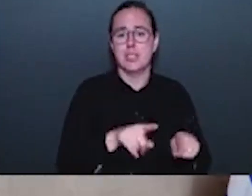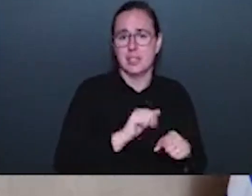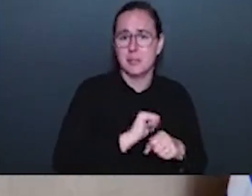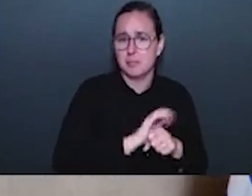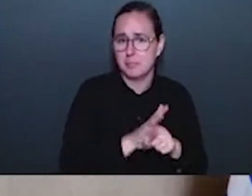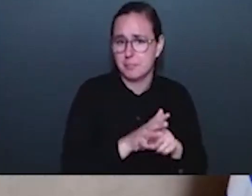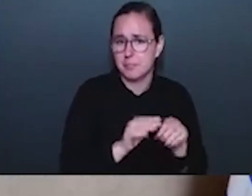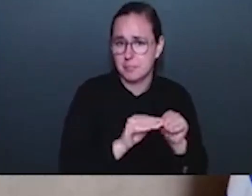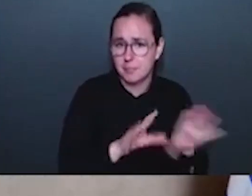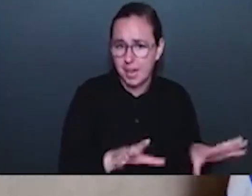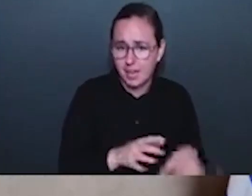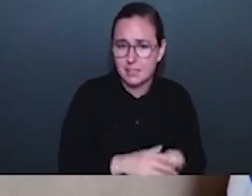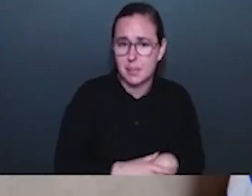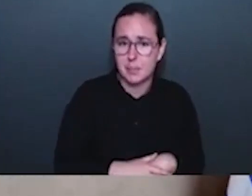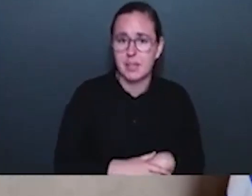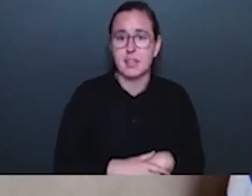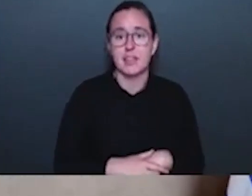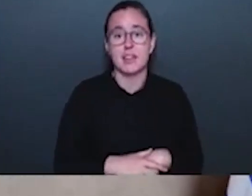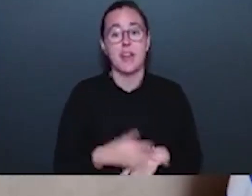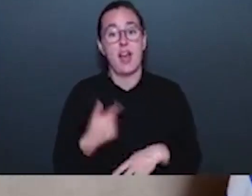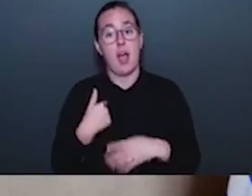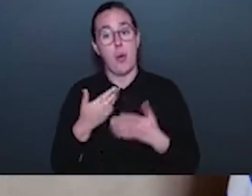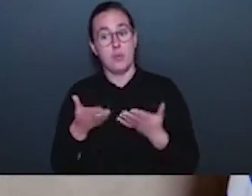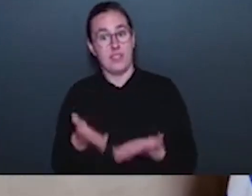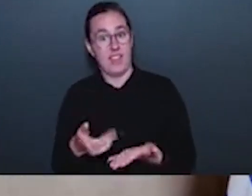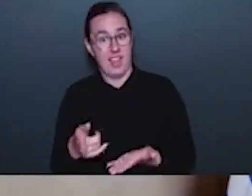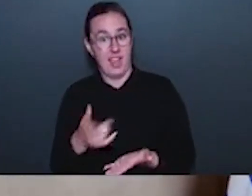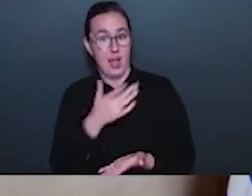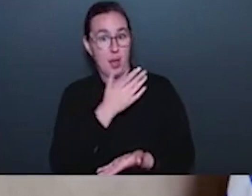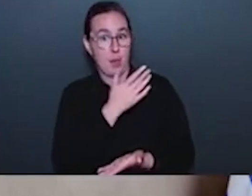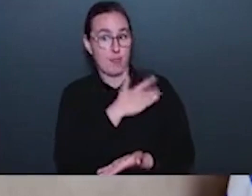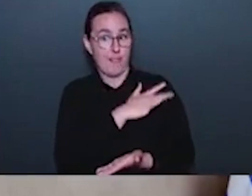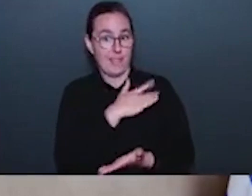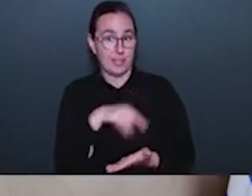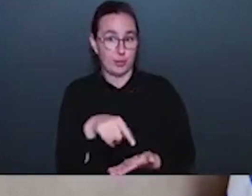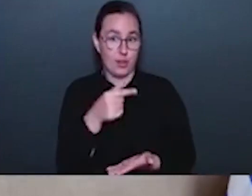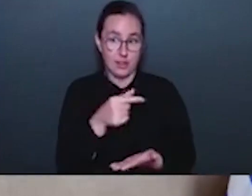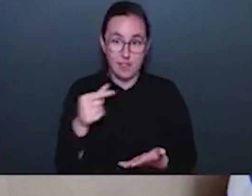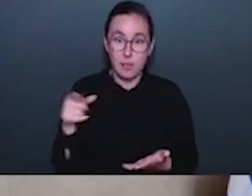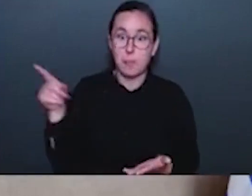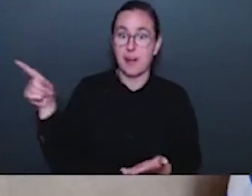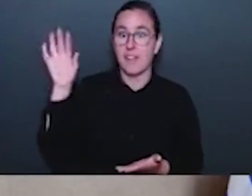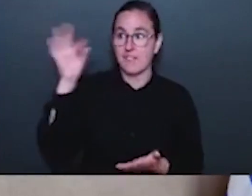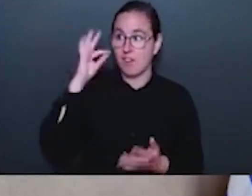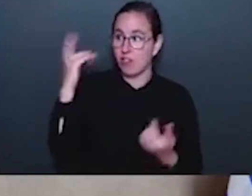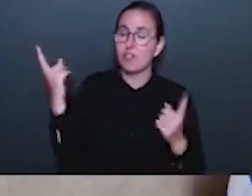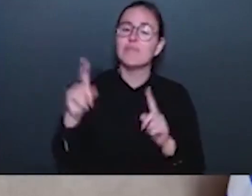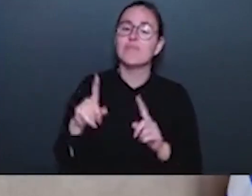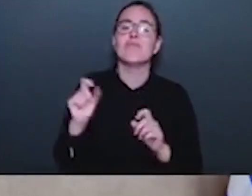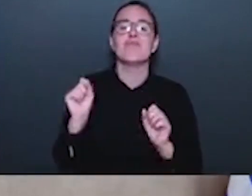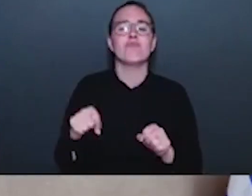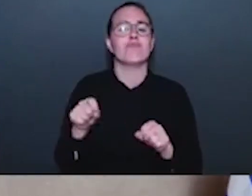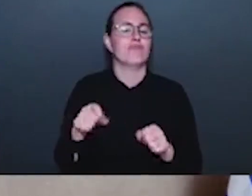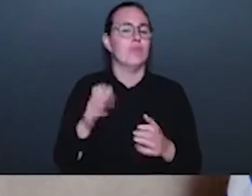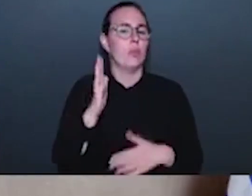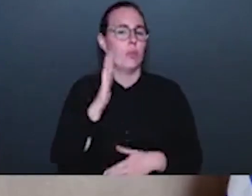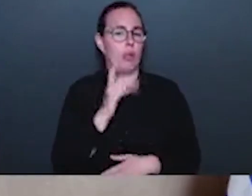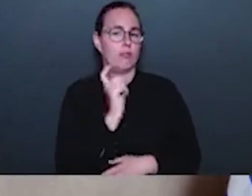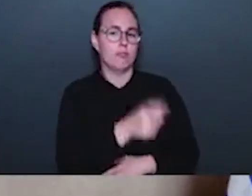possession of small amounts of some illegal drugs for personal use. And I'm very grateful to be here today as we announce that starting